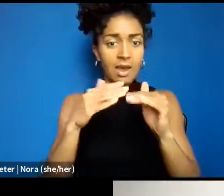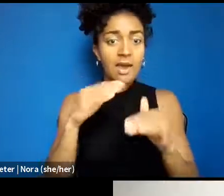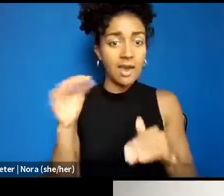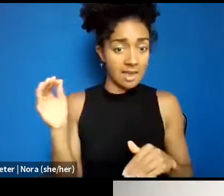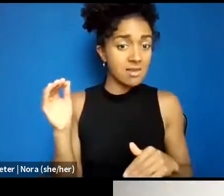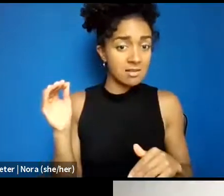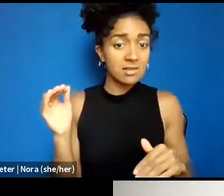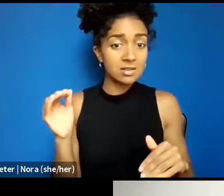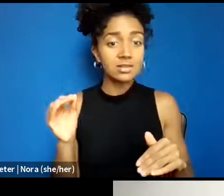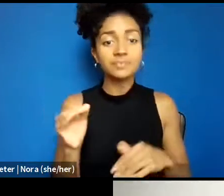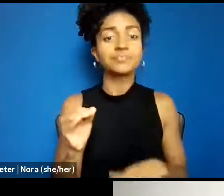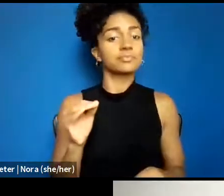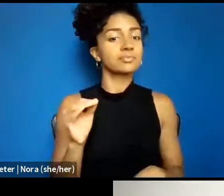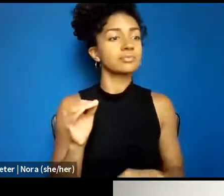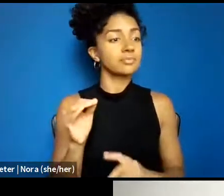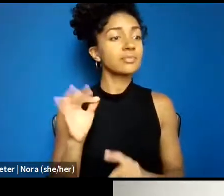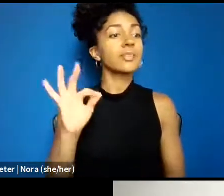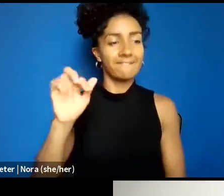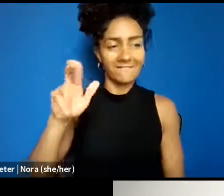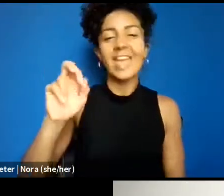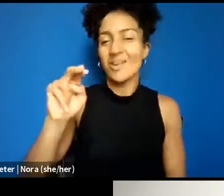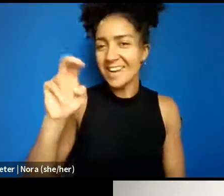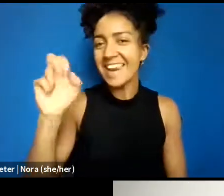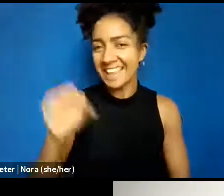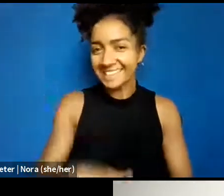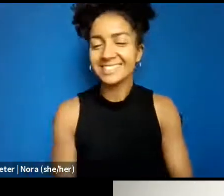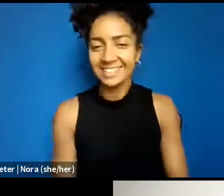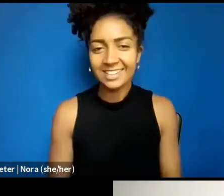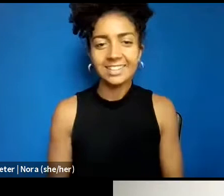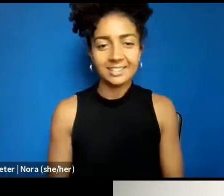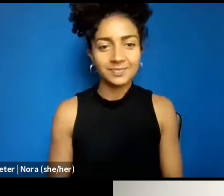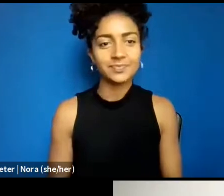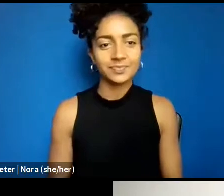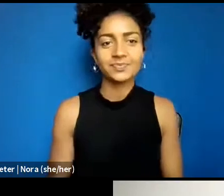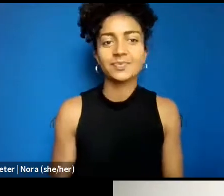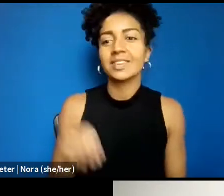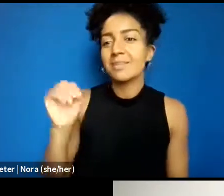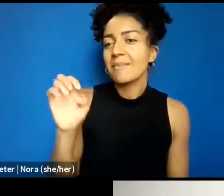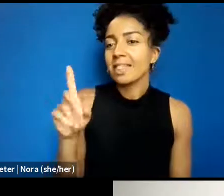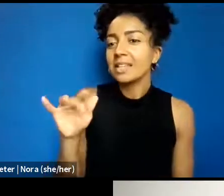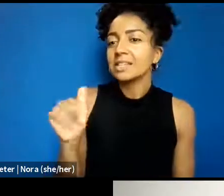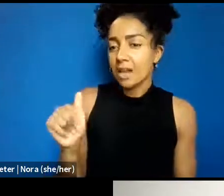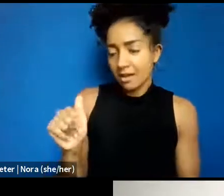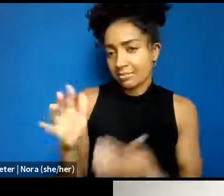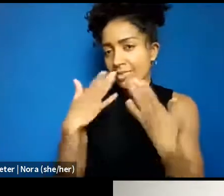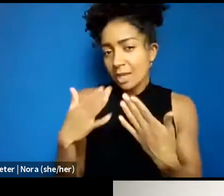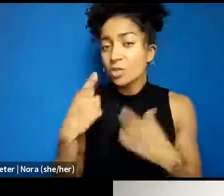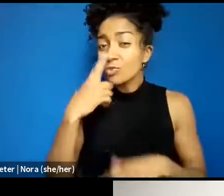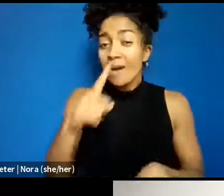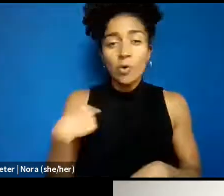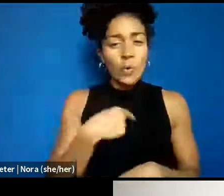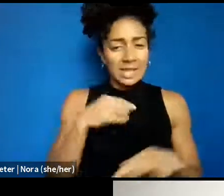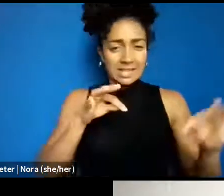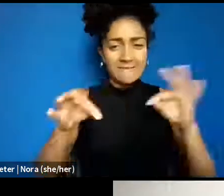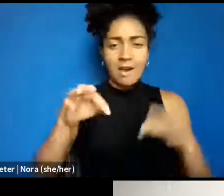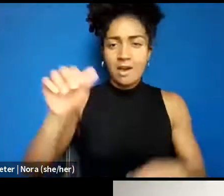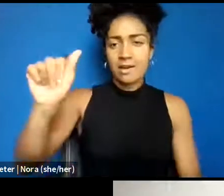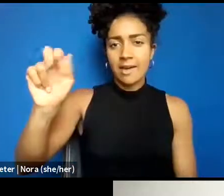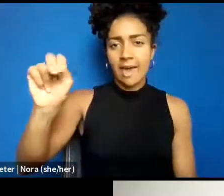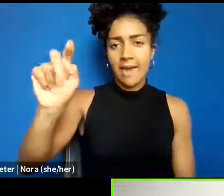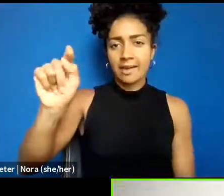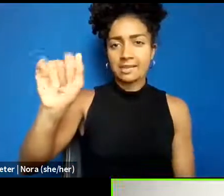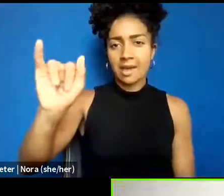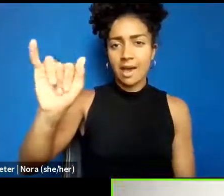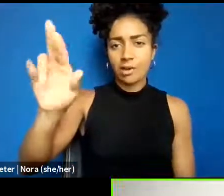Awesome. So can you talk a little bit about, let's define anti-racism and Sure. what does that look like